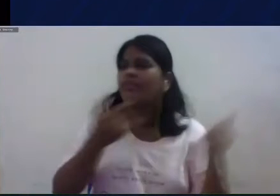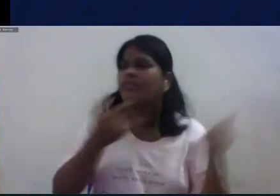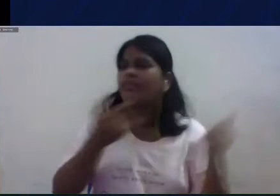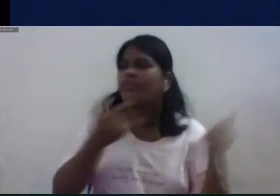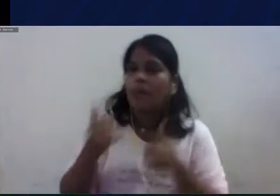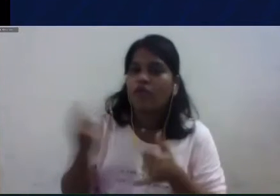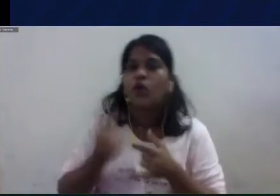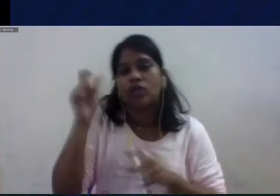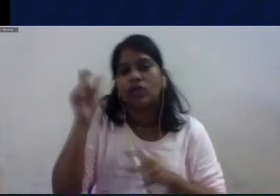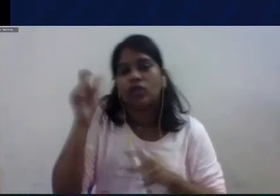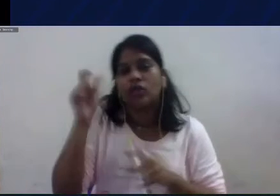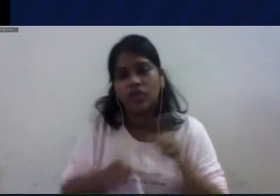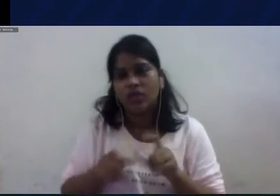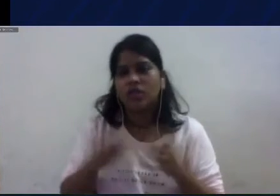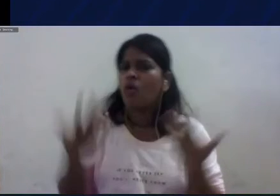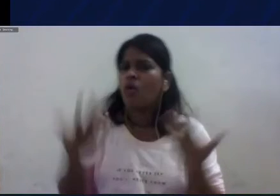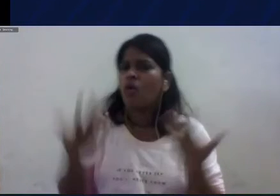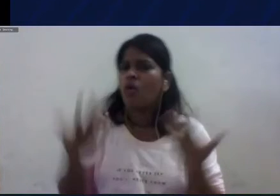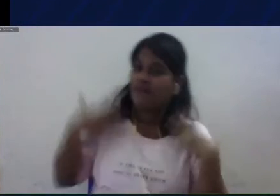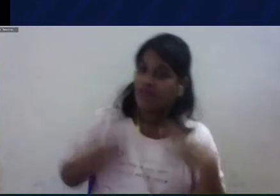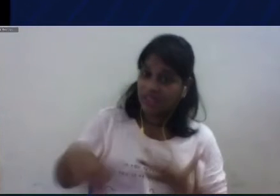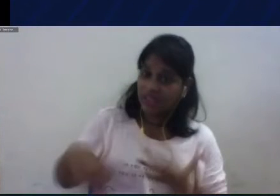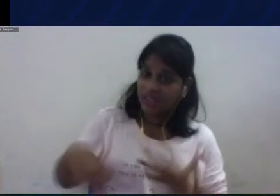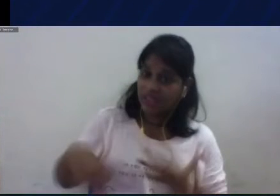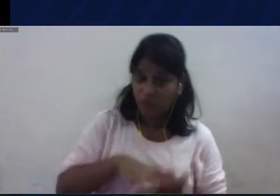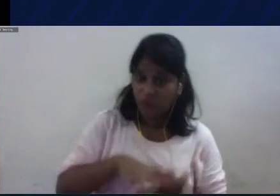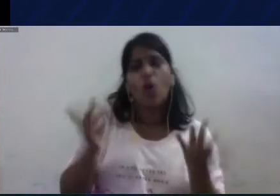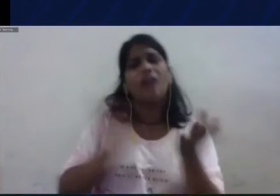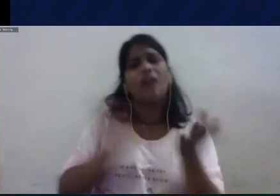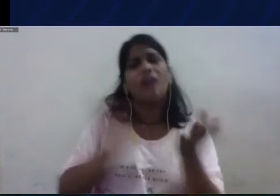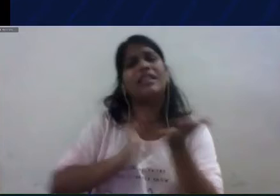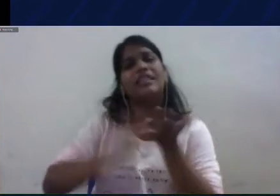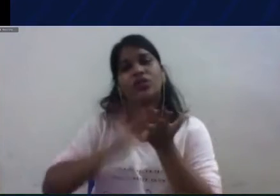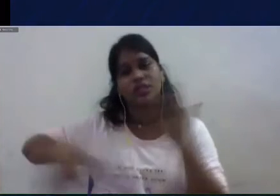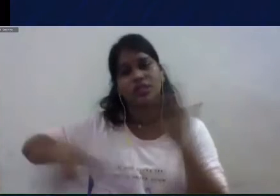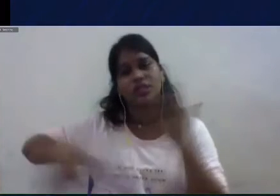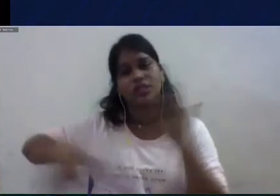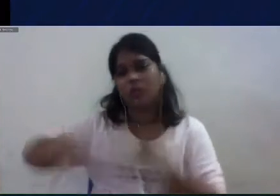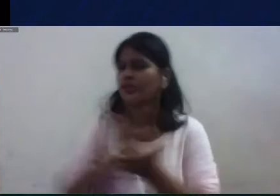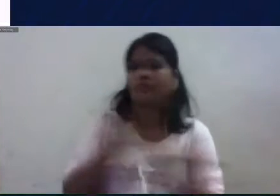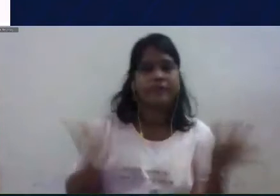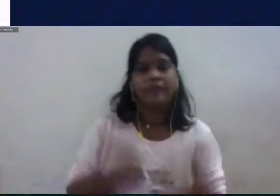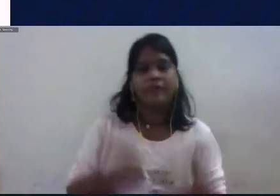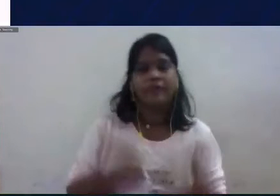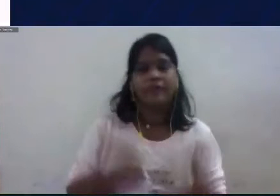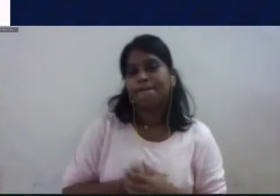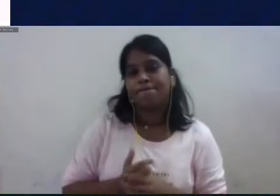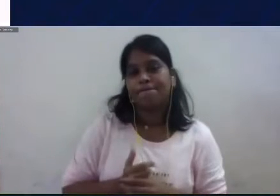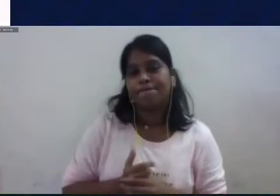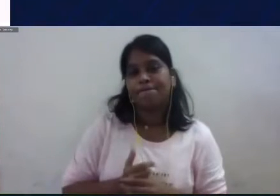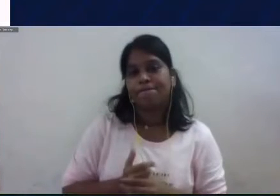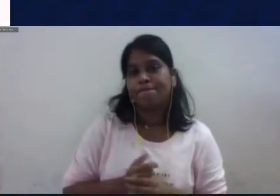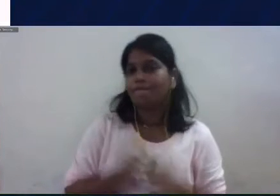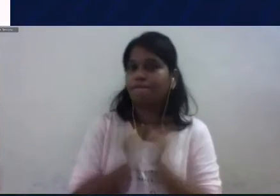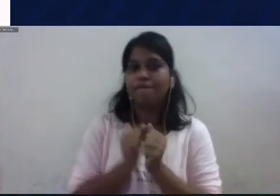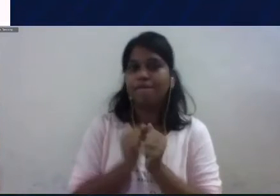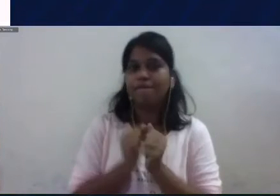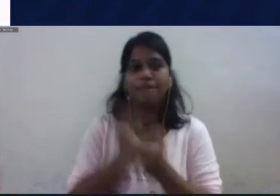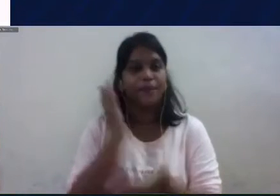user research, either in the physical space or in the digital space, whatever it is. With that, I will